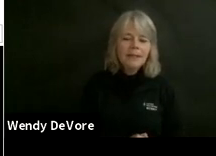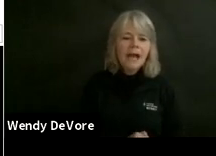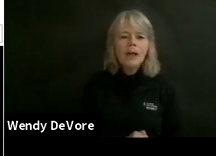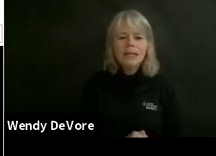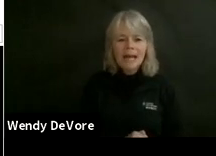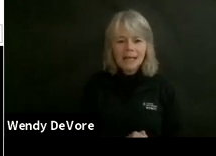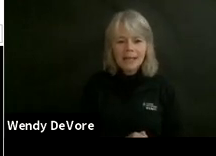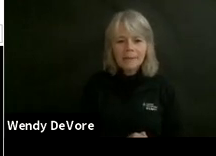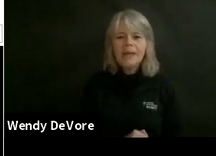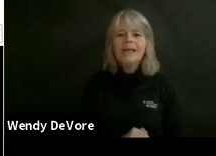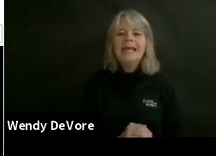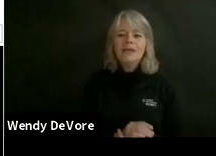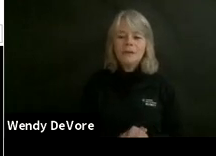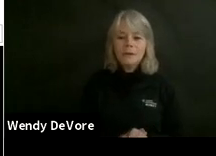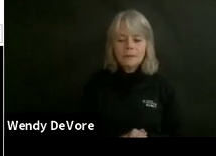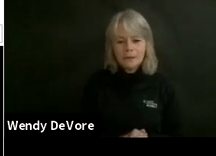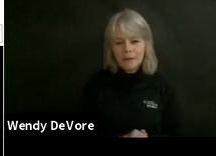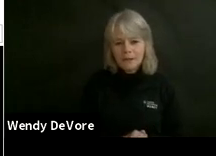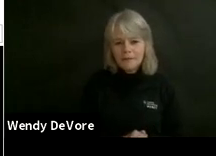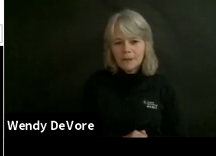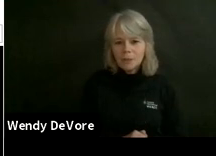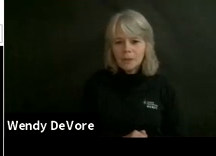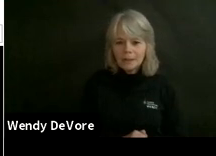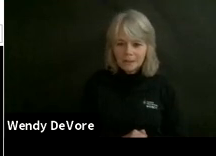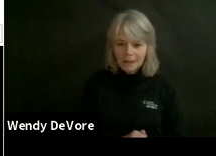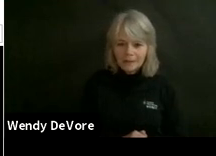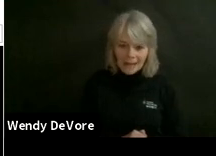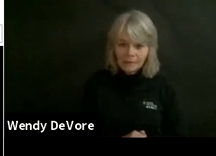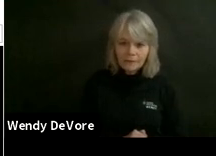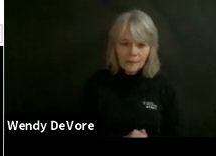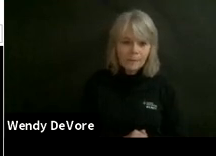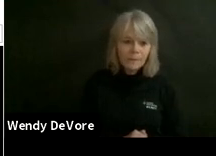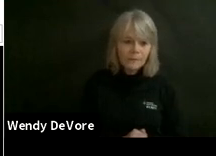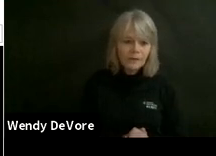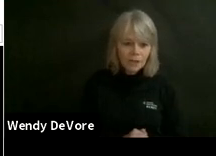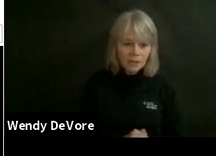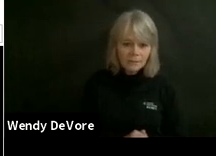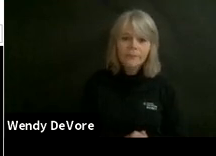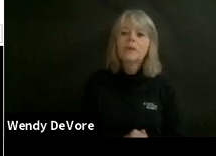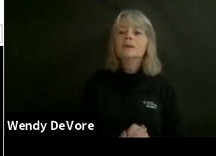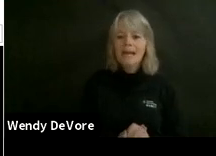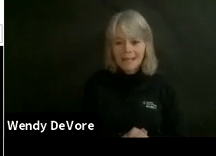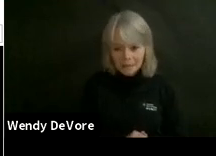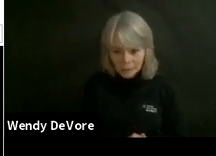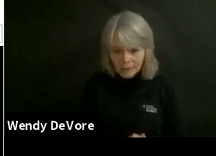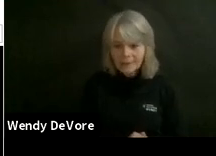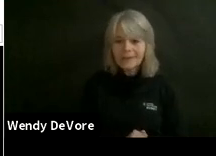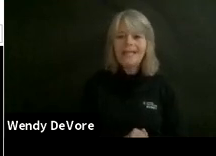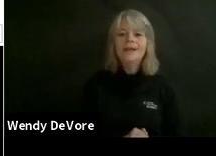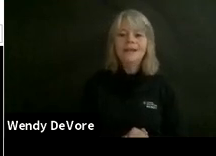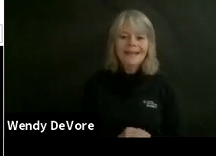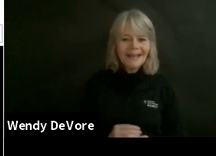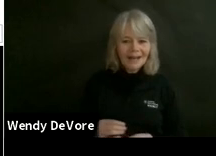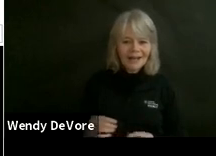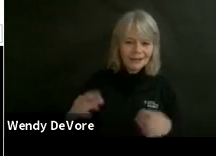Now lighting, if the individual does have some vision, lighting is critical